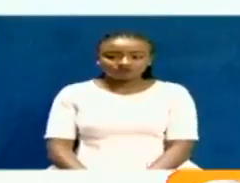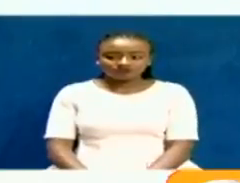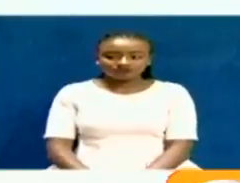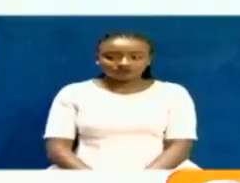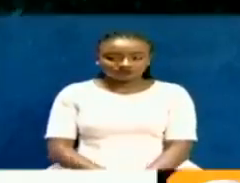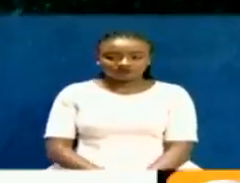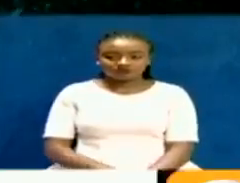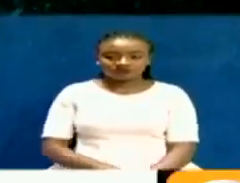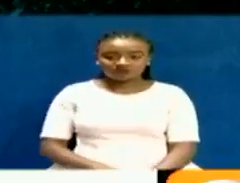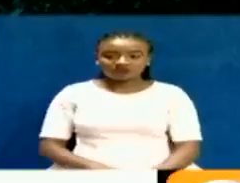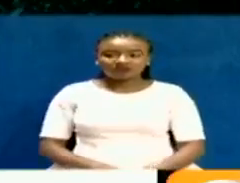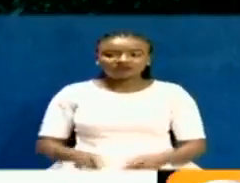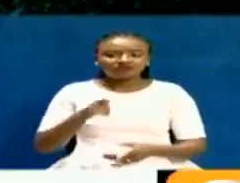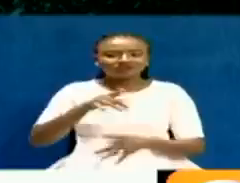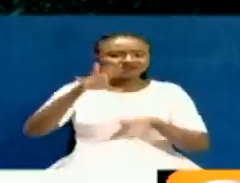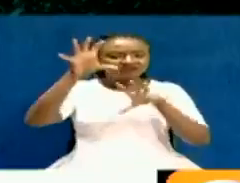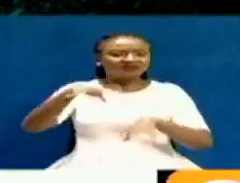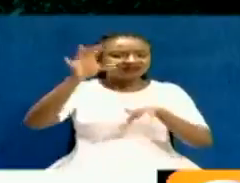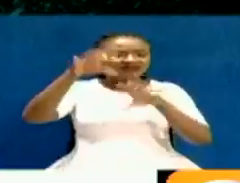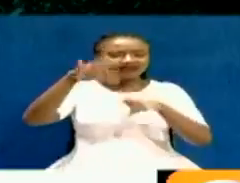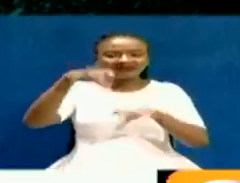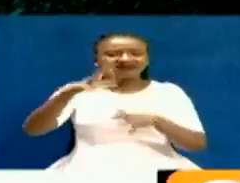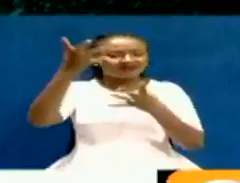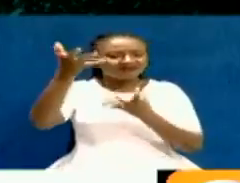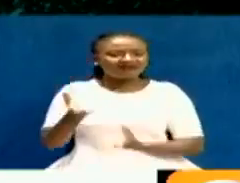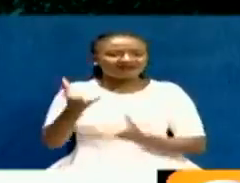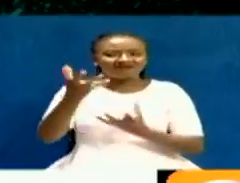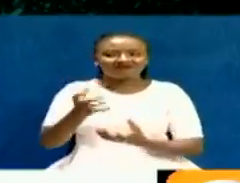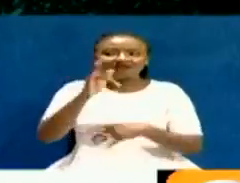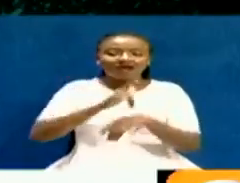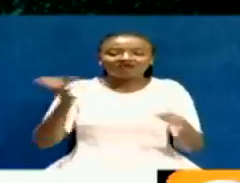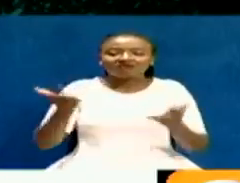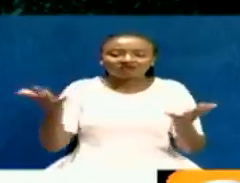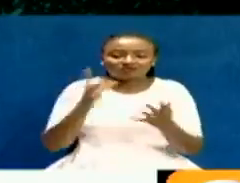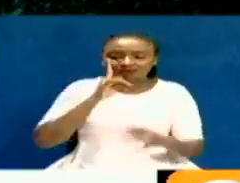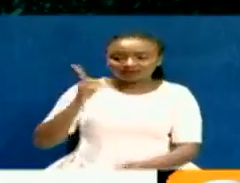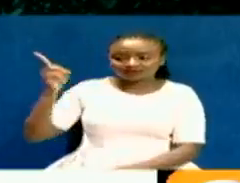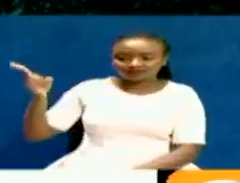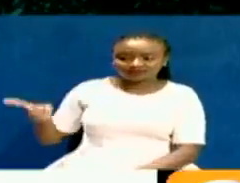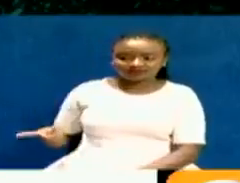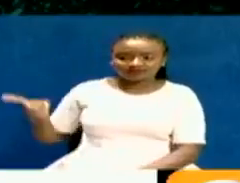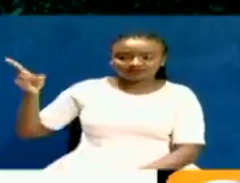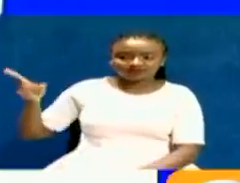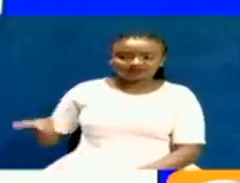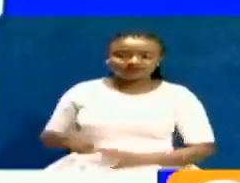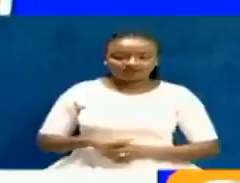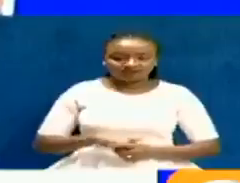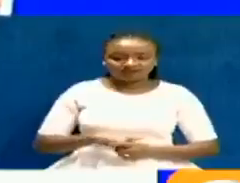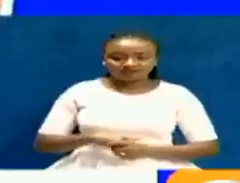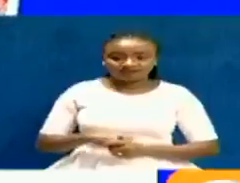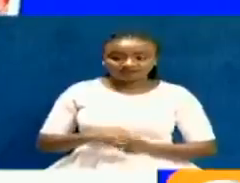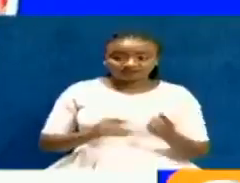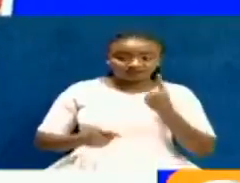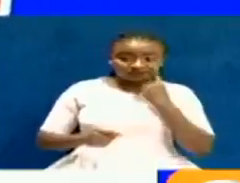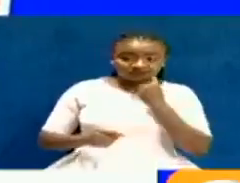This, the effect of above normal rains pounding the western, Lake region, parts of Rift Valley and Central Highlands. As you can now see,